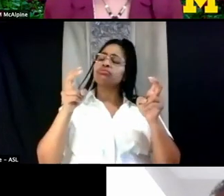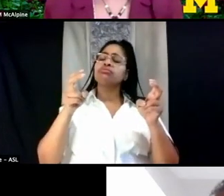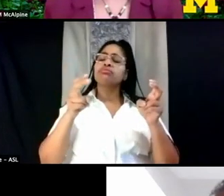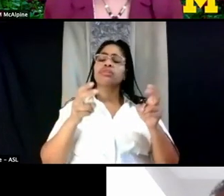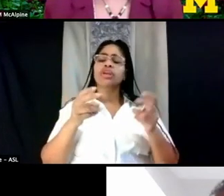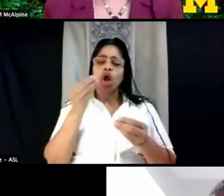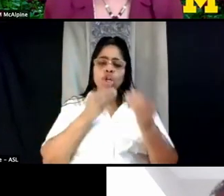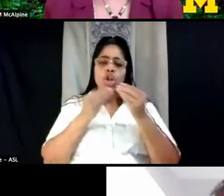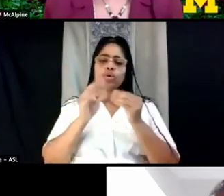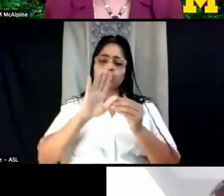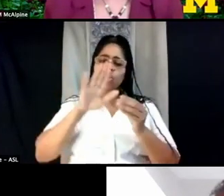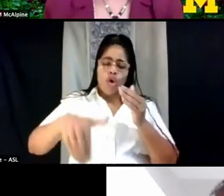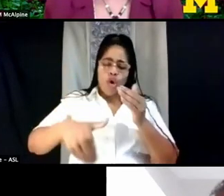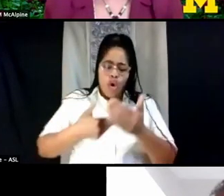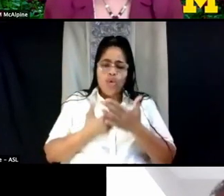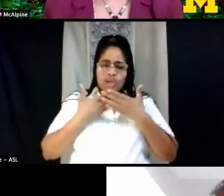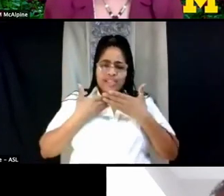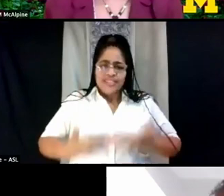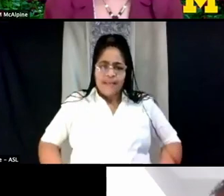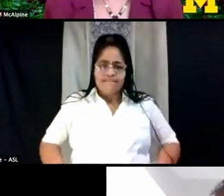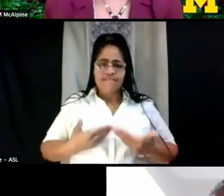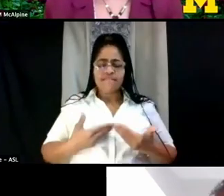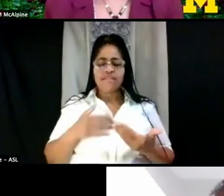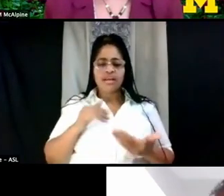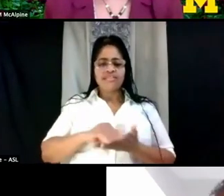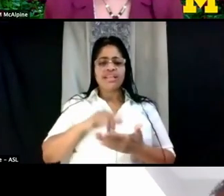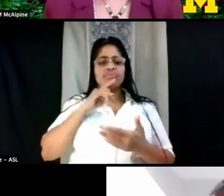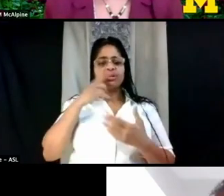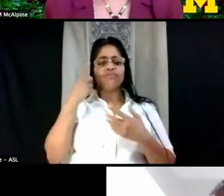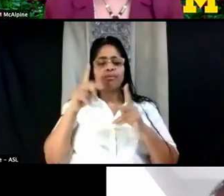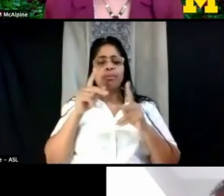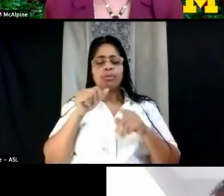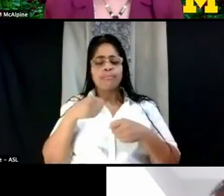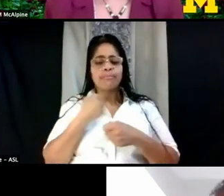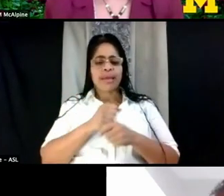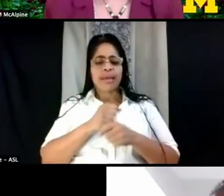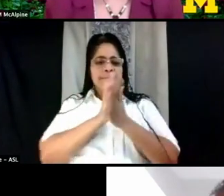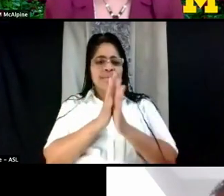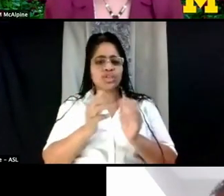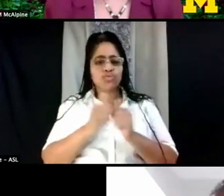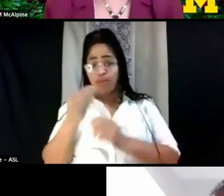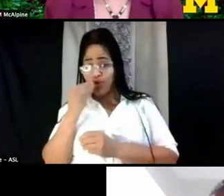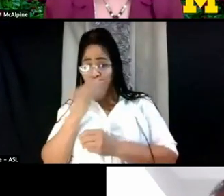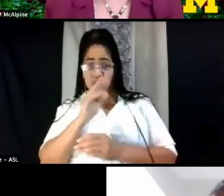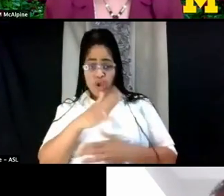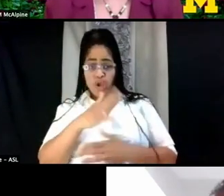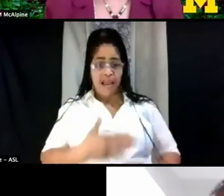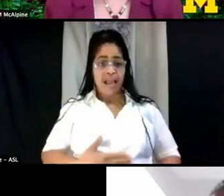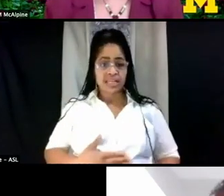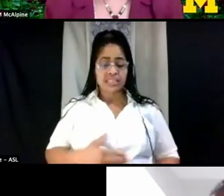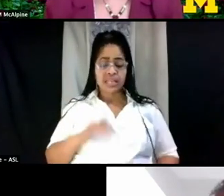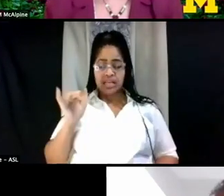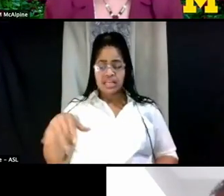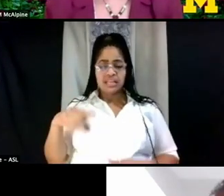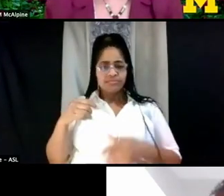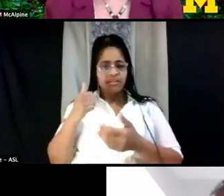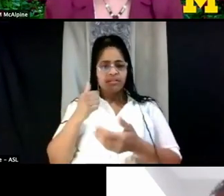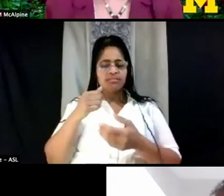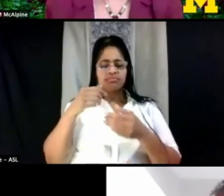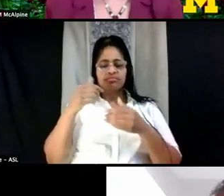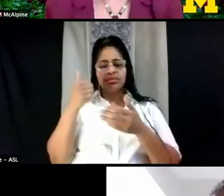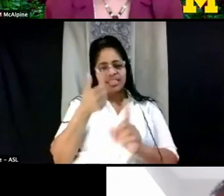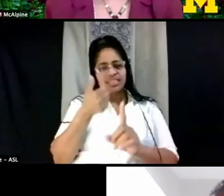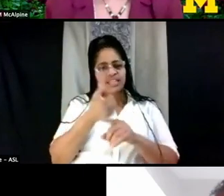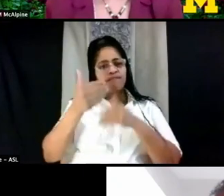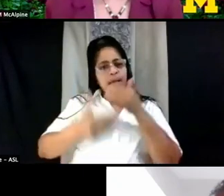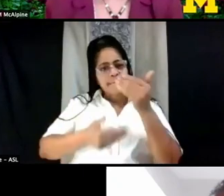instead helps participants really make peace with food and their bodies. The program is 10 weeks long and features self-paced webinars and weekly